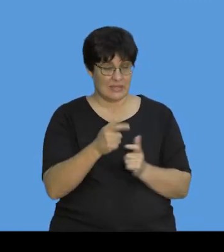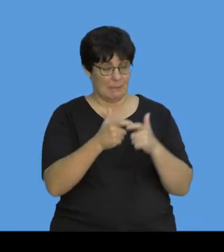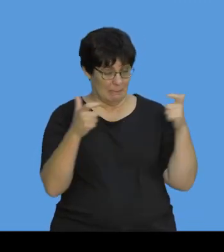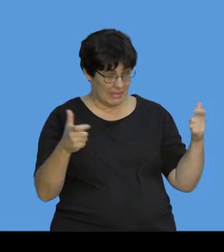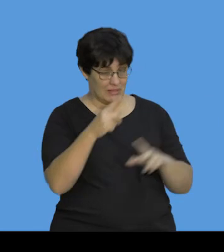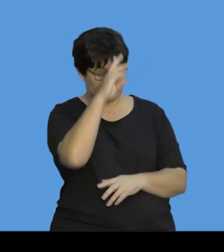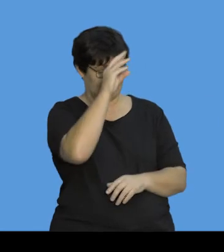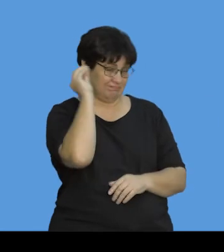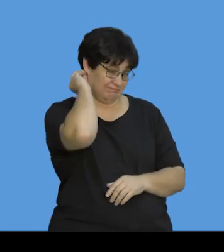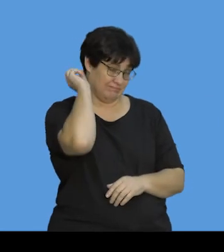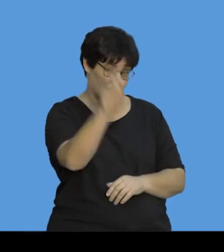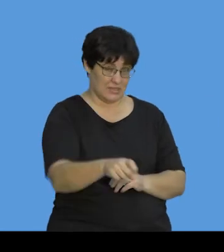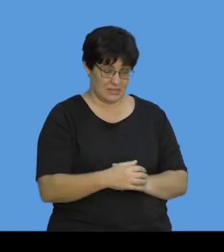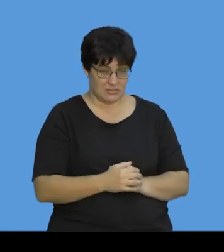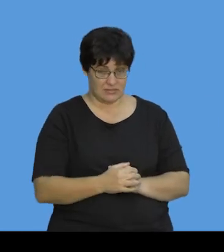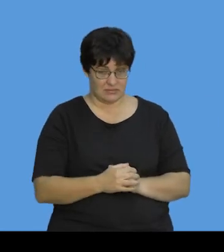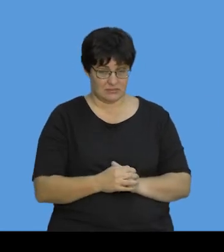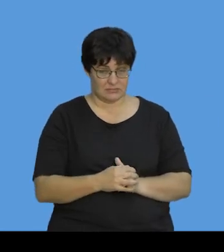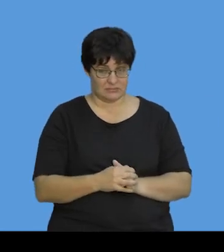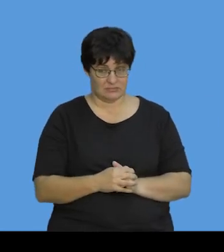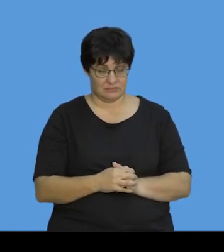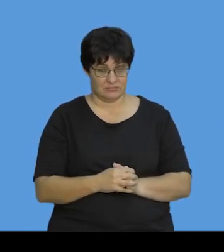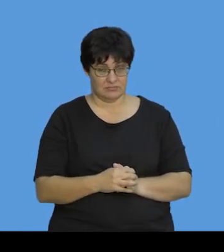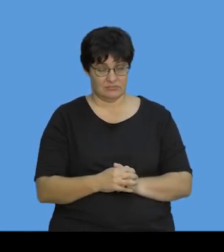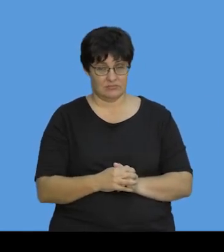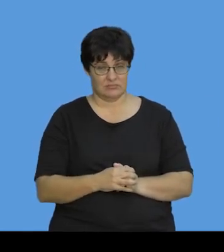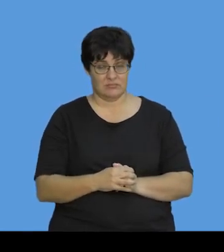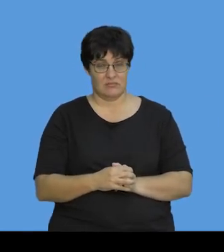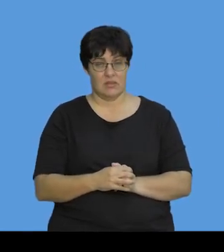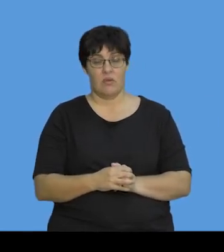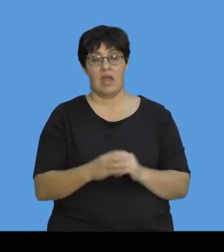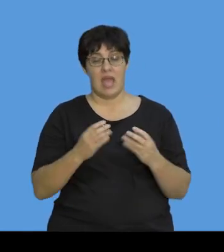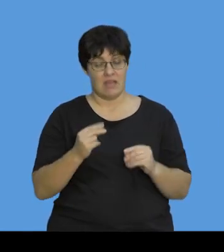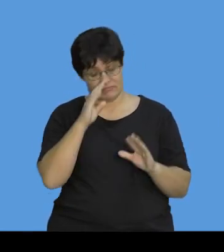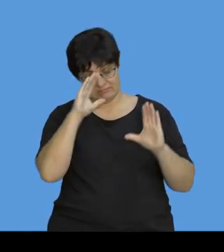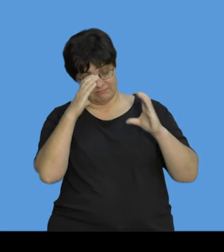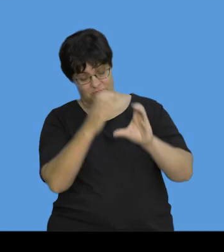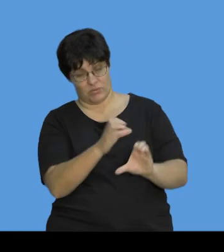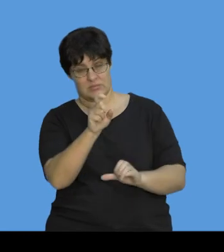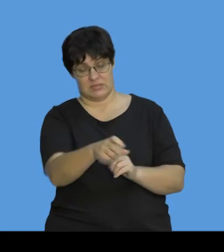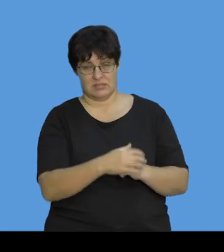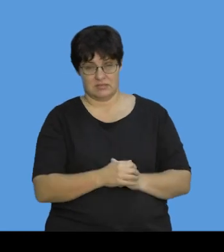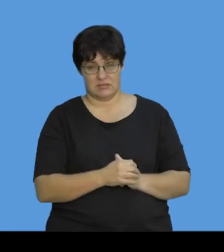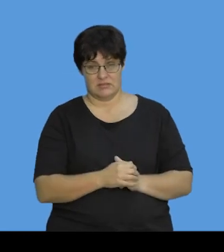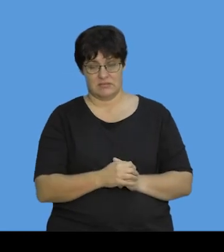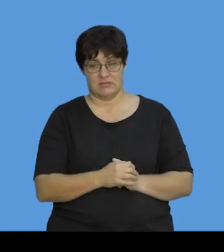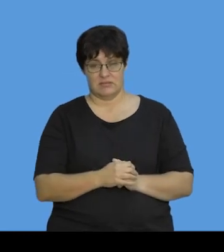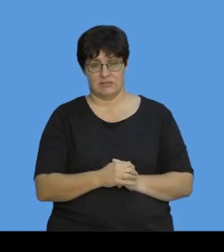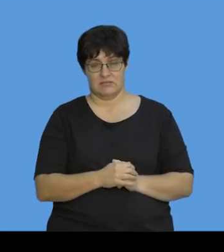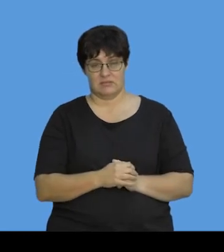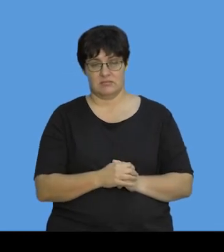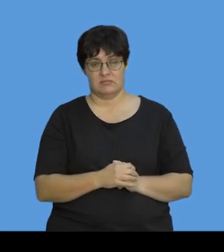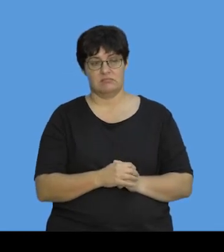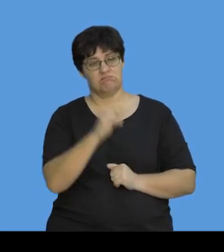That's the big thing here. That's very much the big thing here. So here we've got to pay attention.